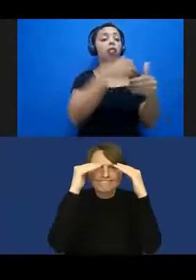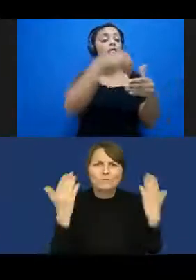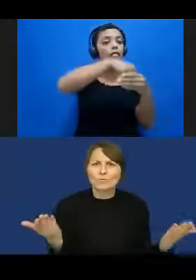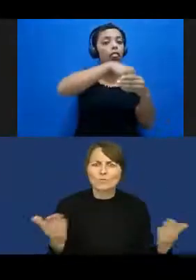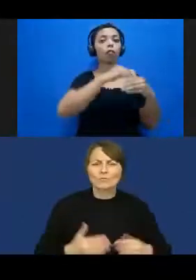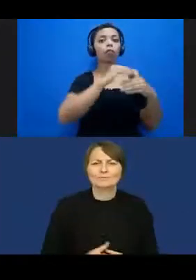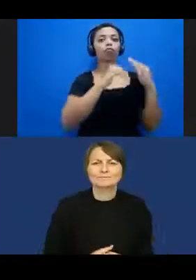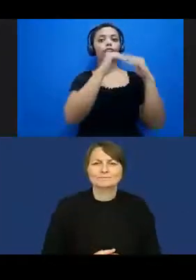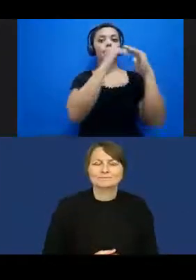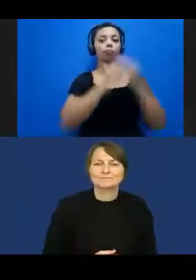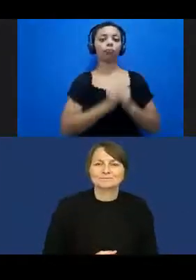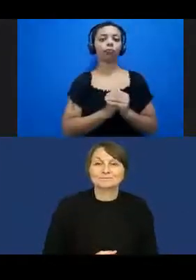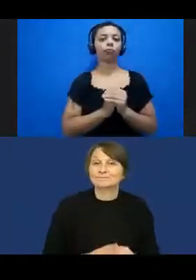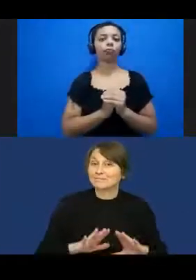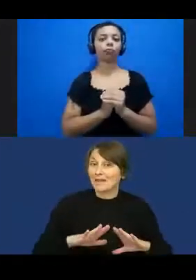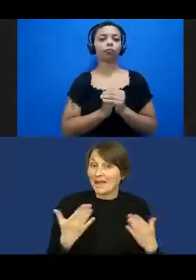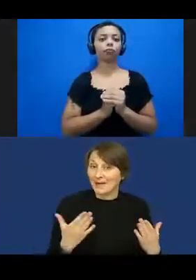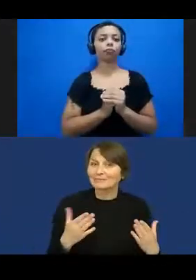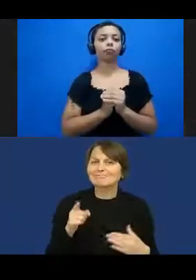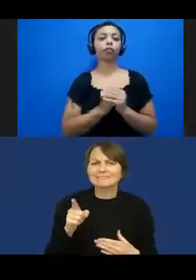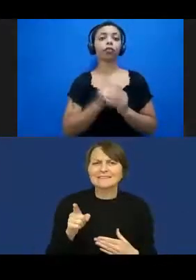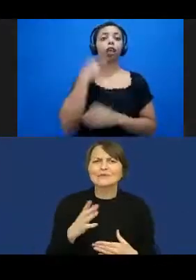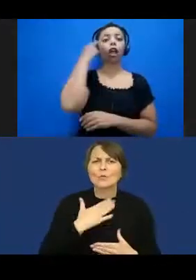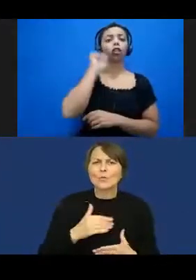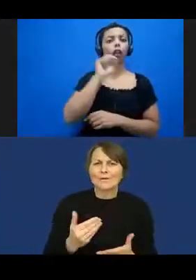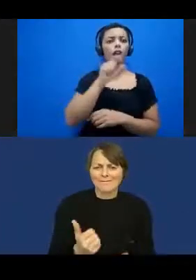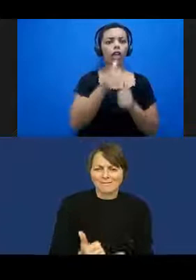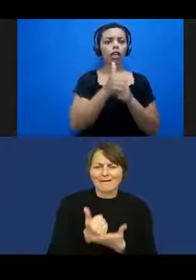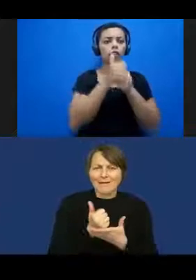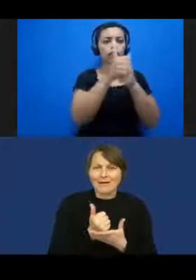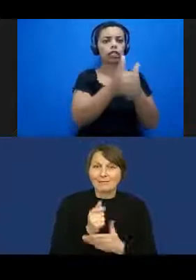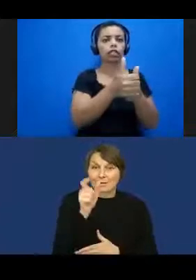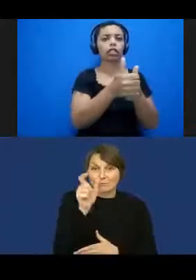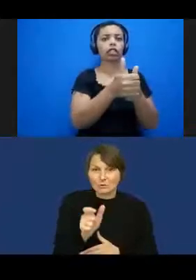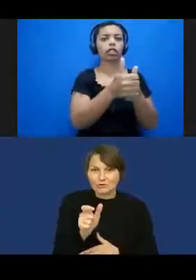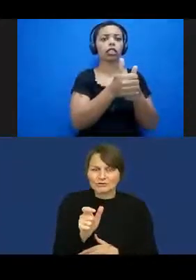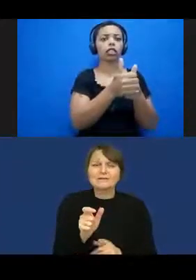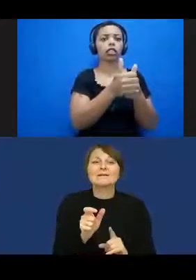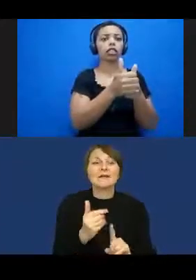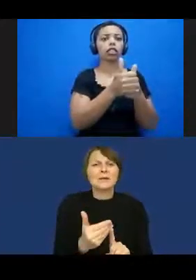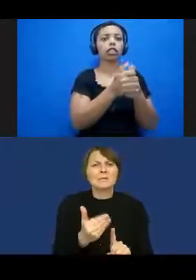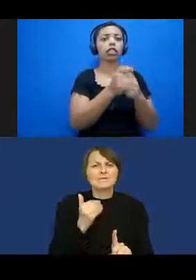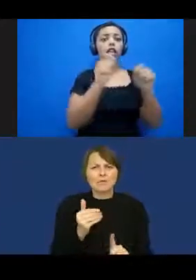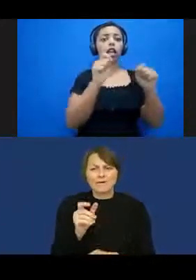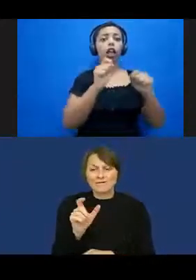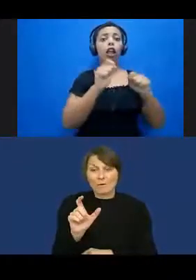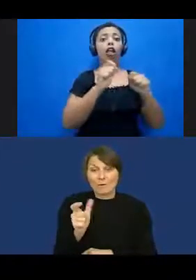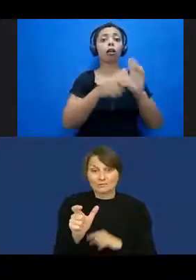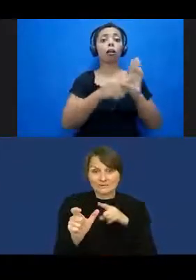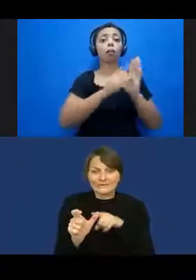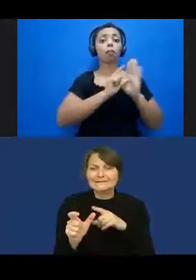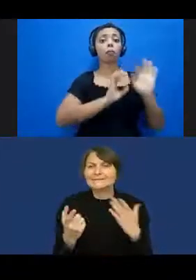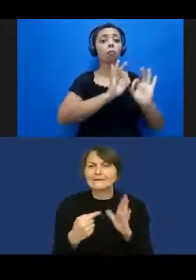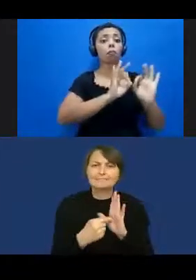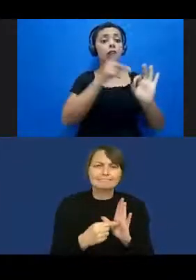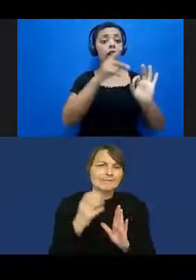And the idea is that this guides the user towards a predefined object of interest. That might be your cell phone,